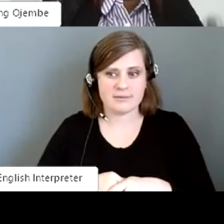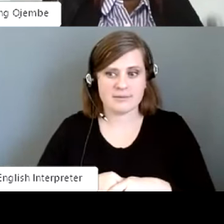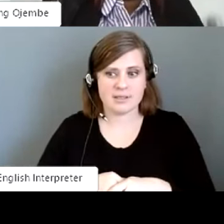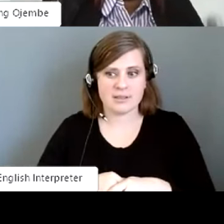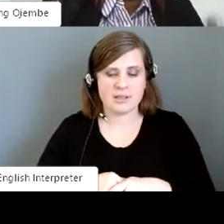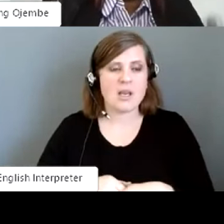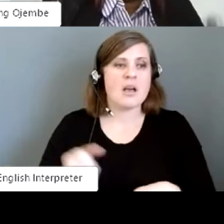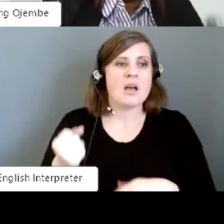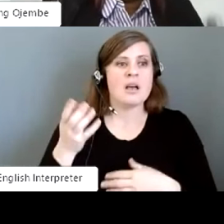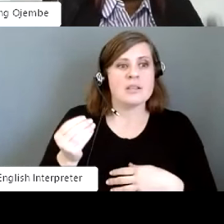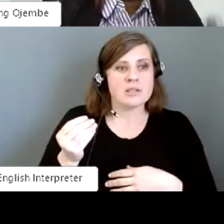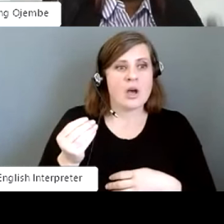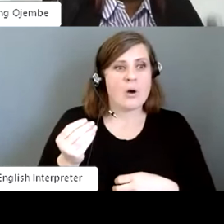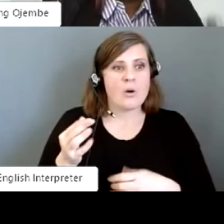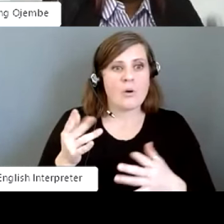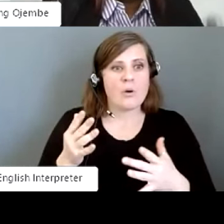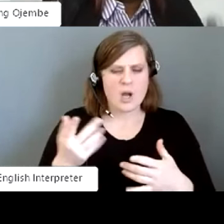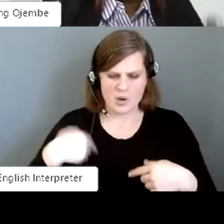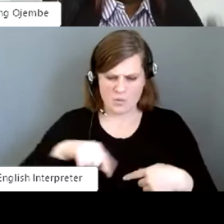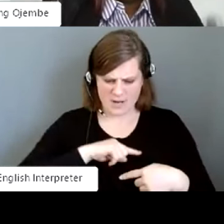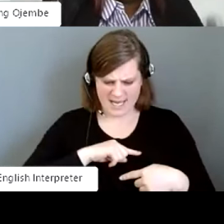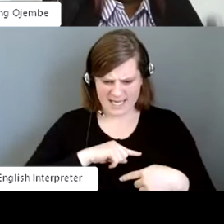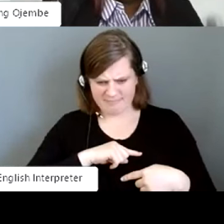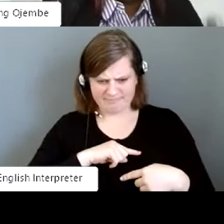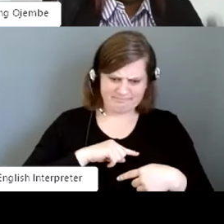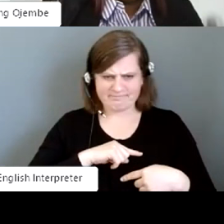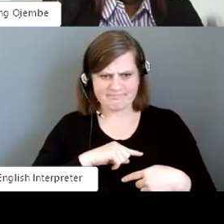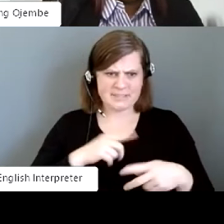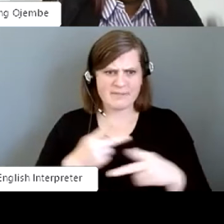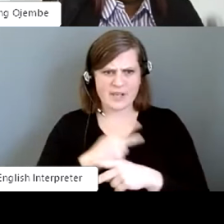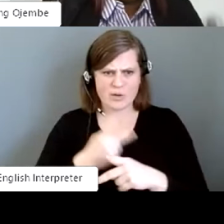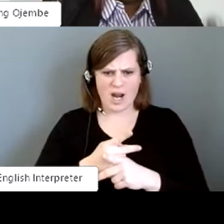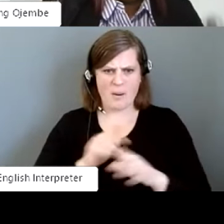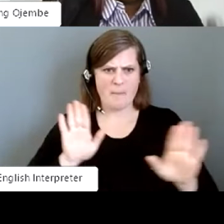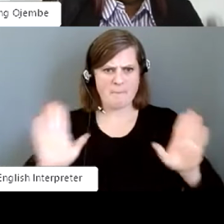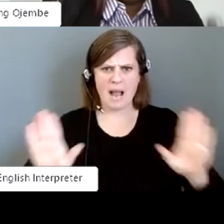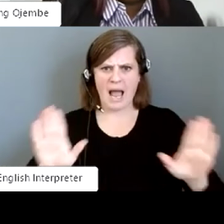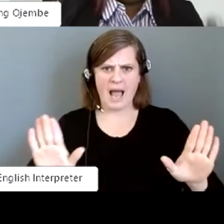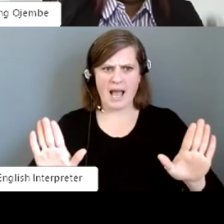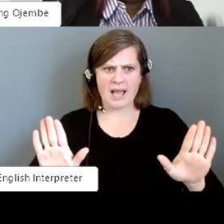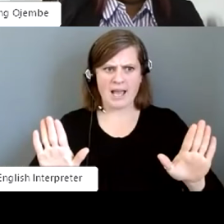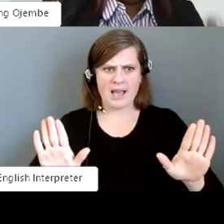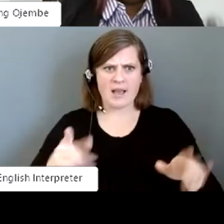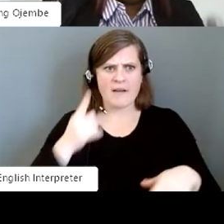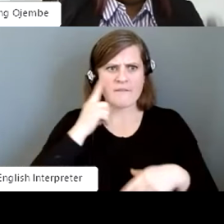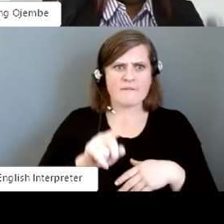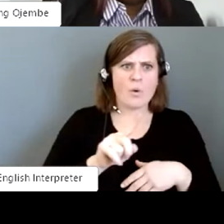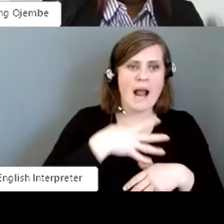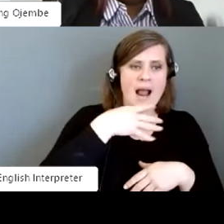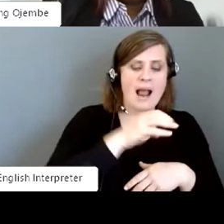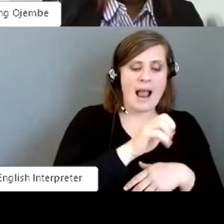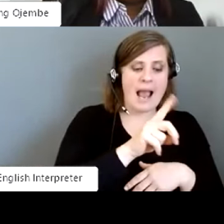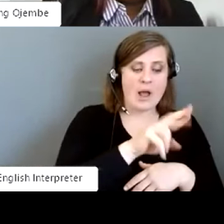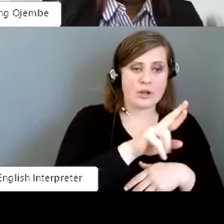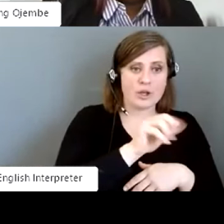So we kind of we said, okay, how do we look at what are the differences between prevalence of elder abuse, Black